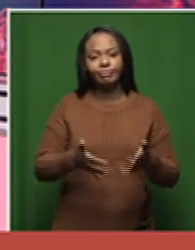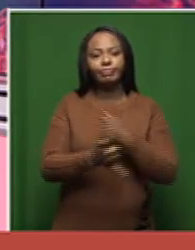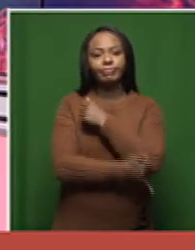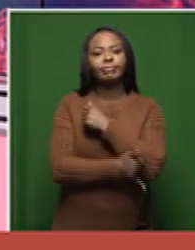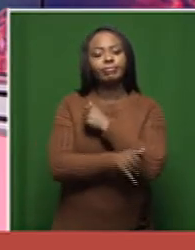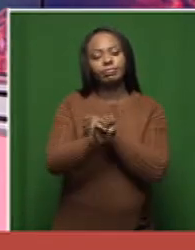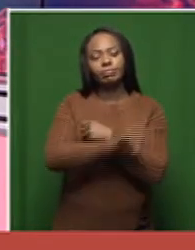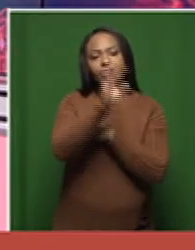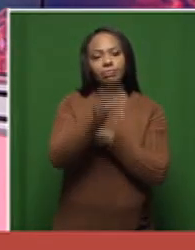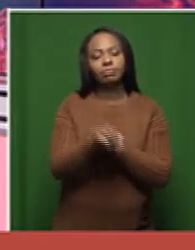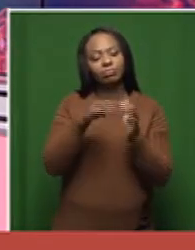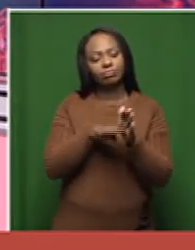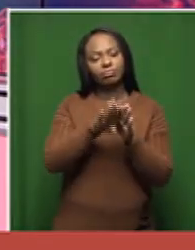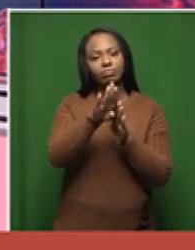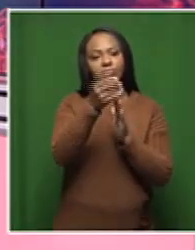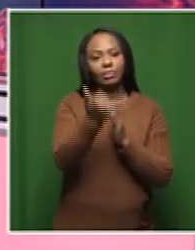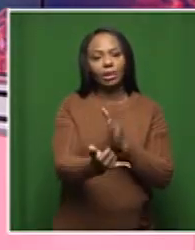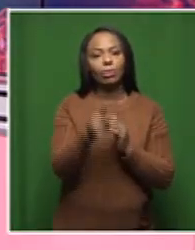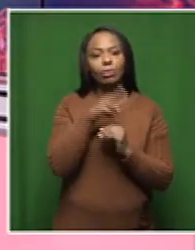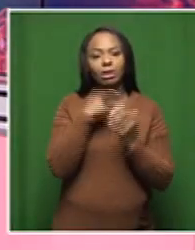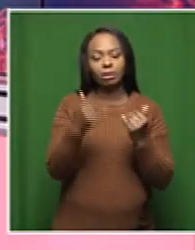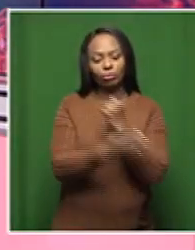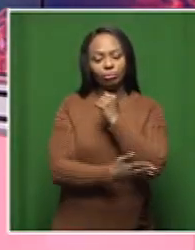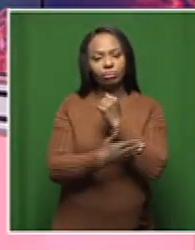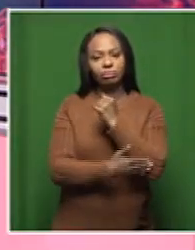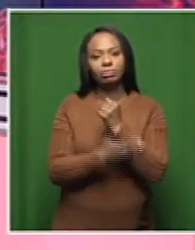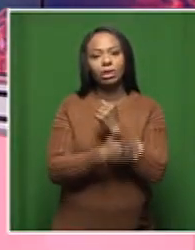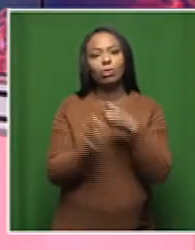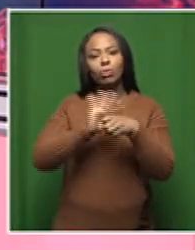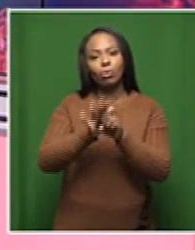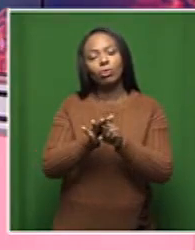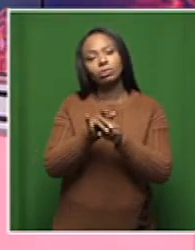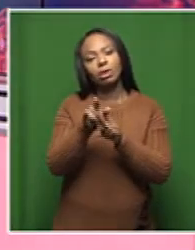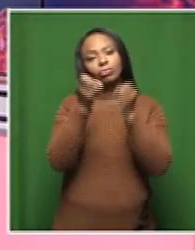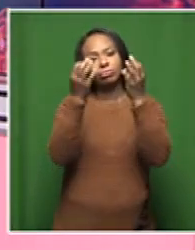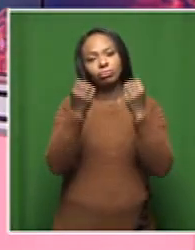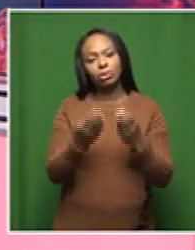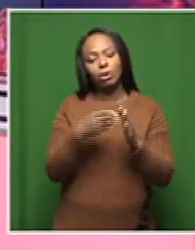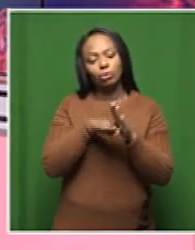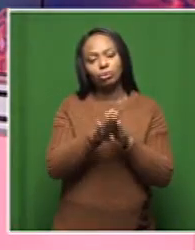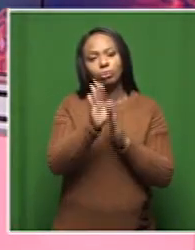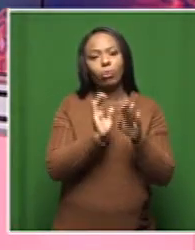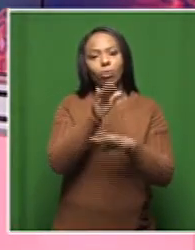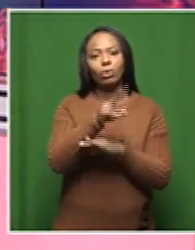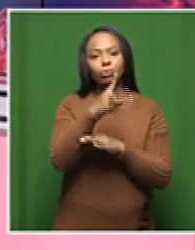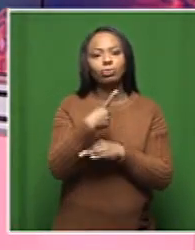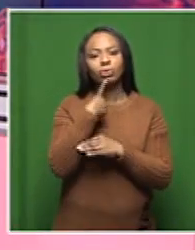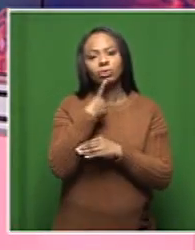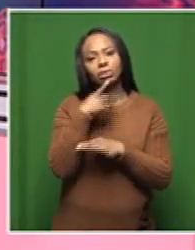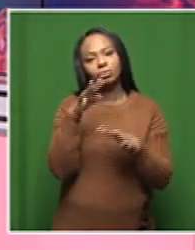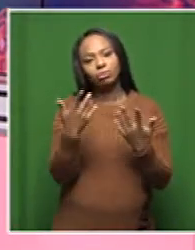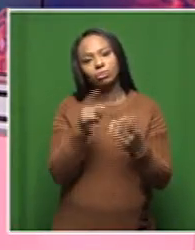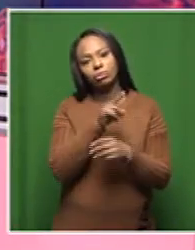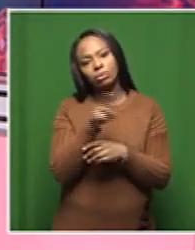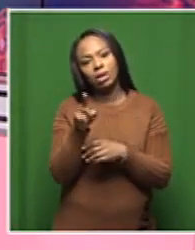increase. Lately, we continue to see national statistics of COVID infections topping the 2,000, 3,000 mark, as